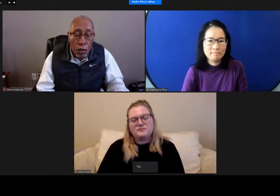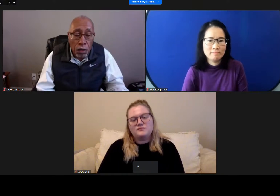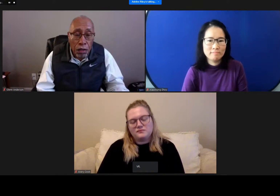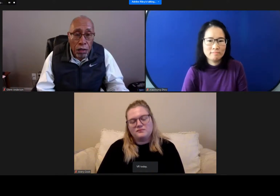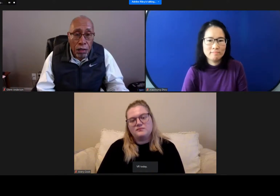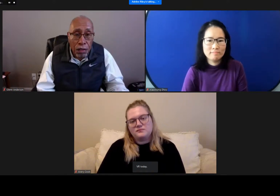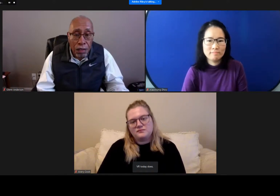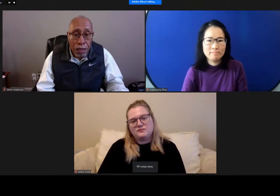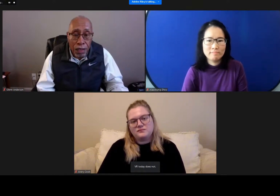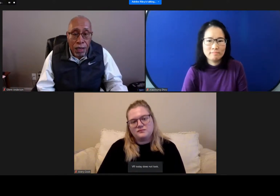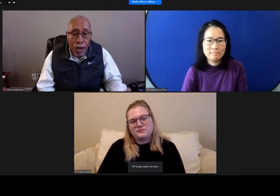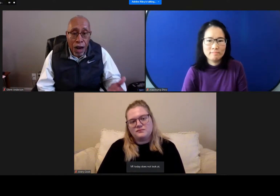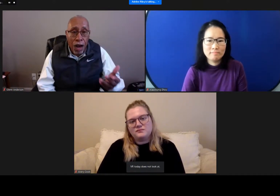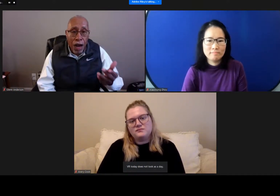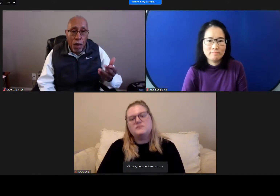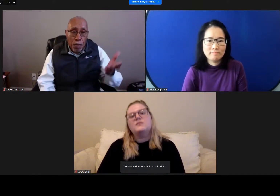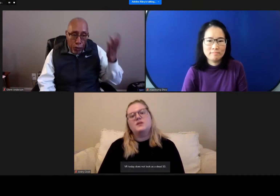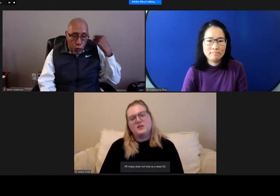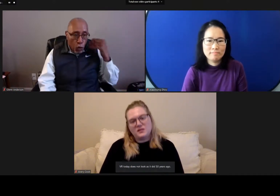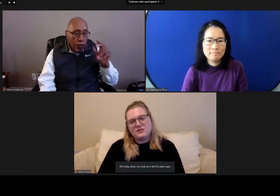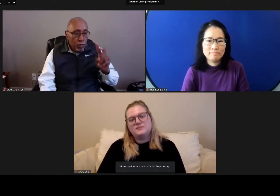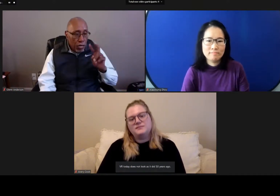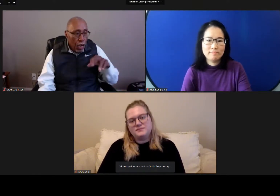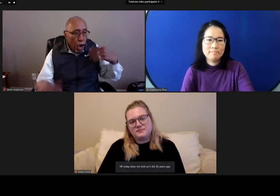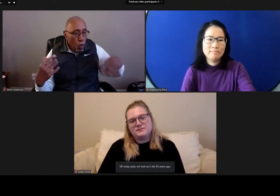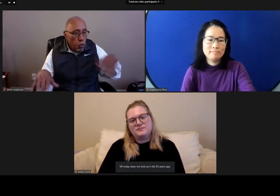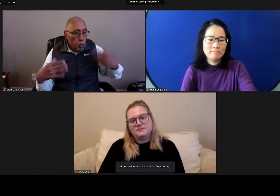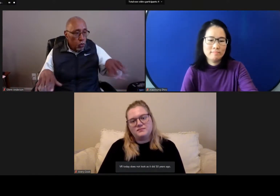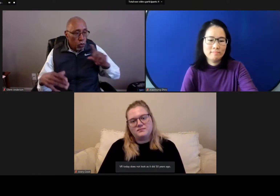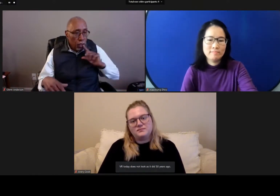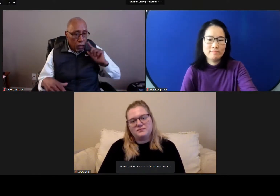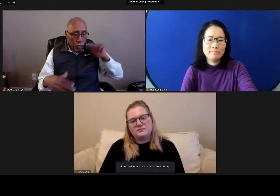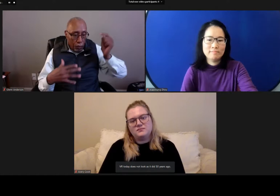VR today does not look as it did 50 years ago.